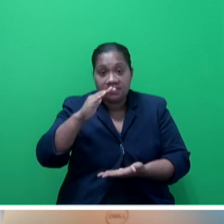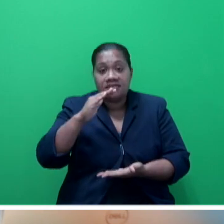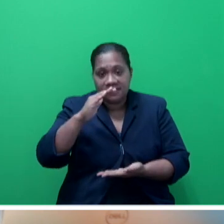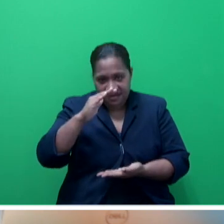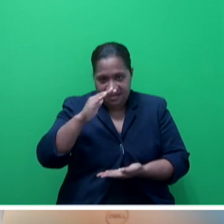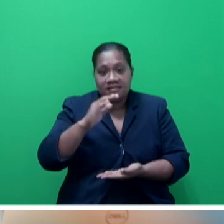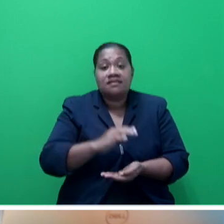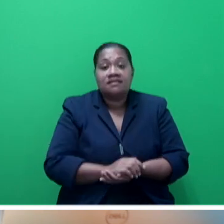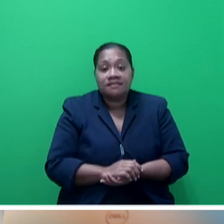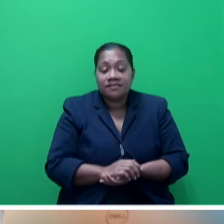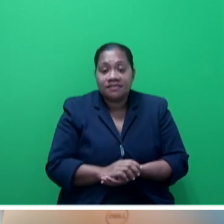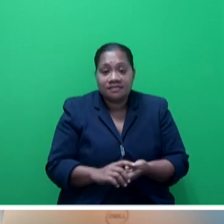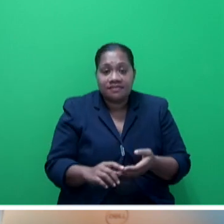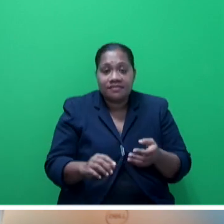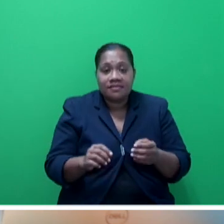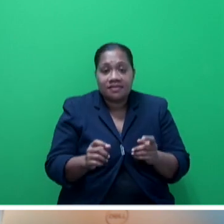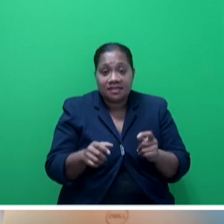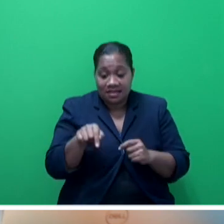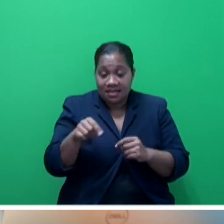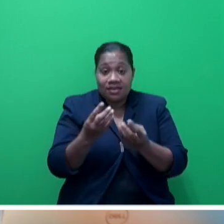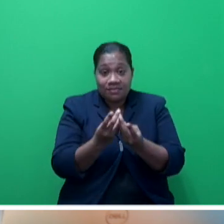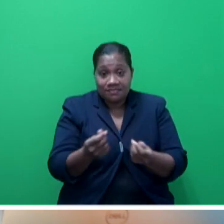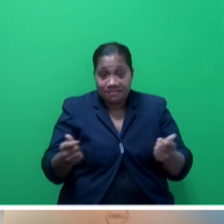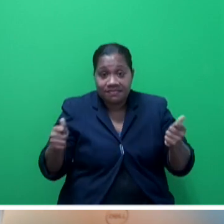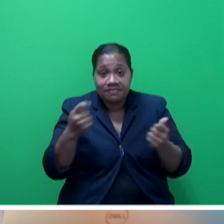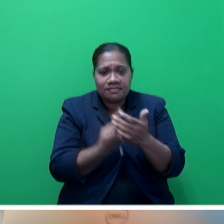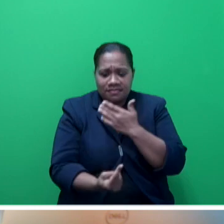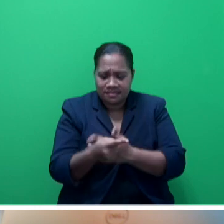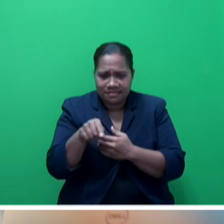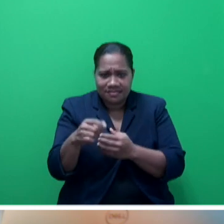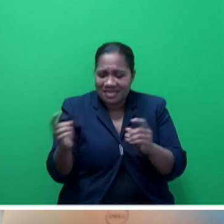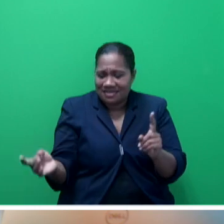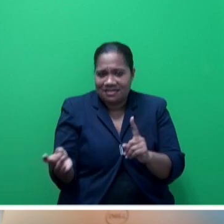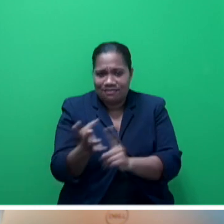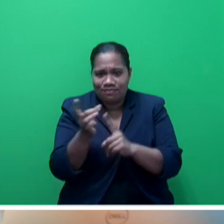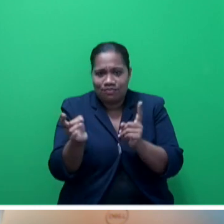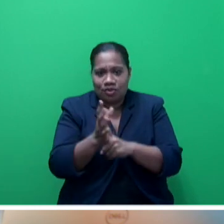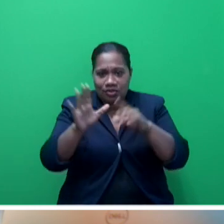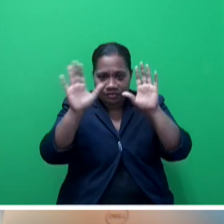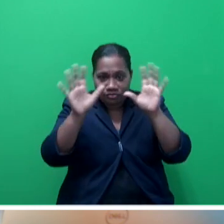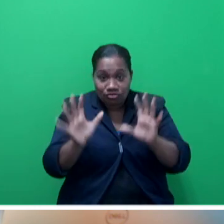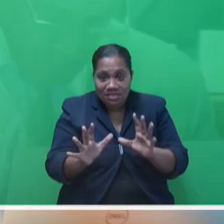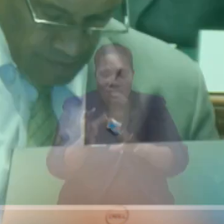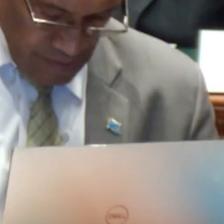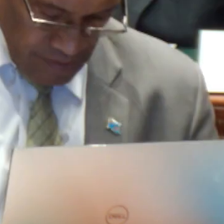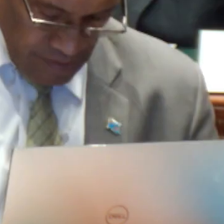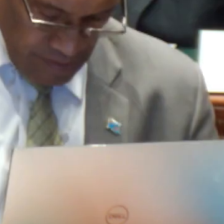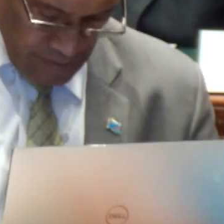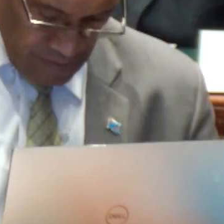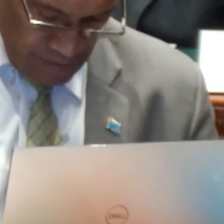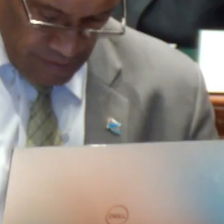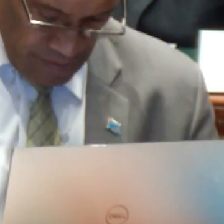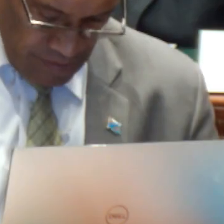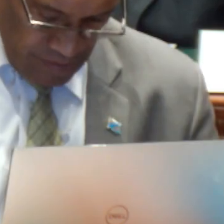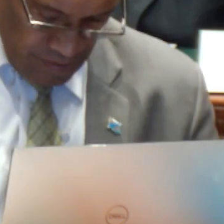Earth's fragile biosphere. The ERPA elevates the importance of trees and forests as a natural resource in sustaining